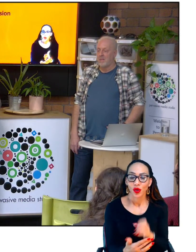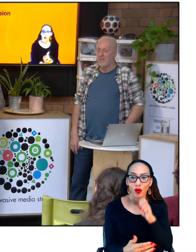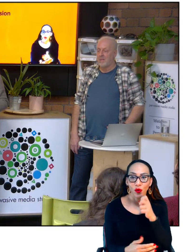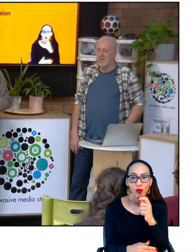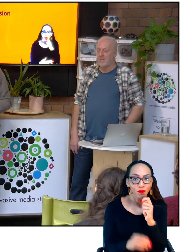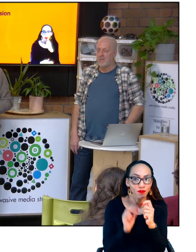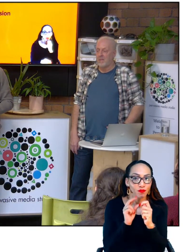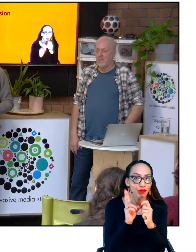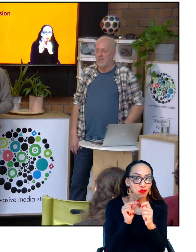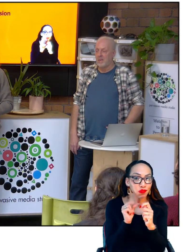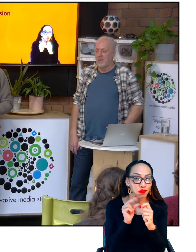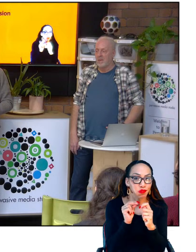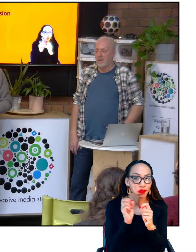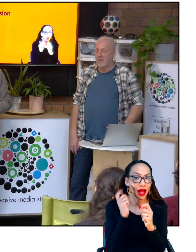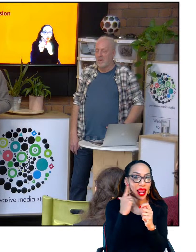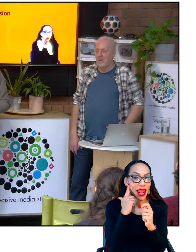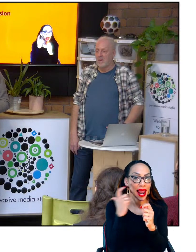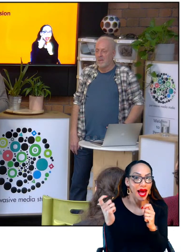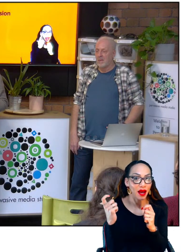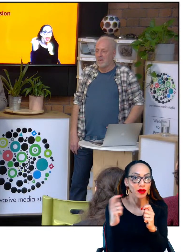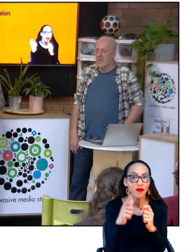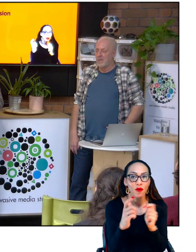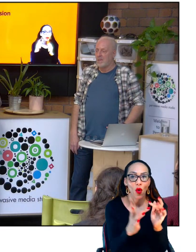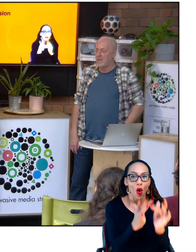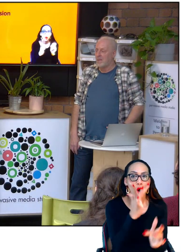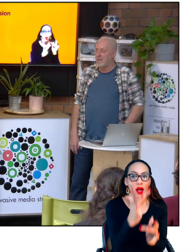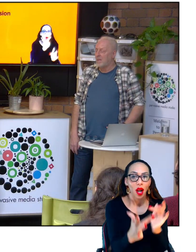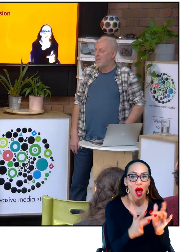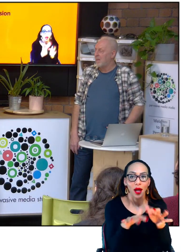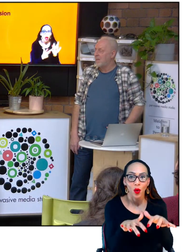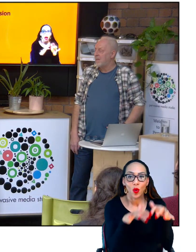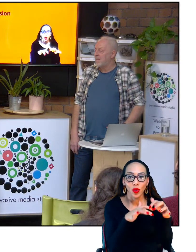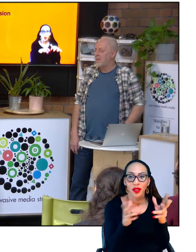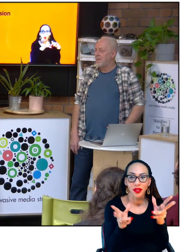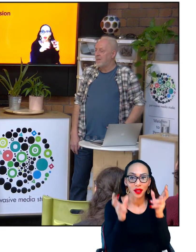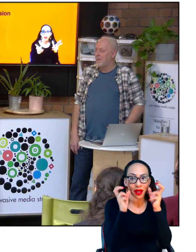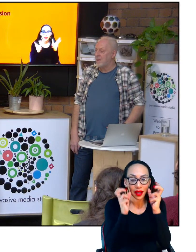around. You can get news on all of our future talks by heading to